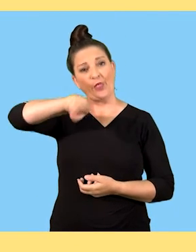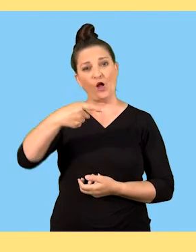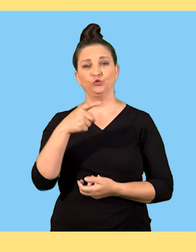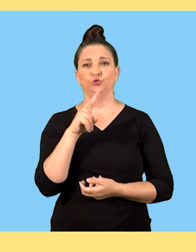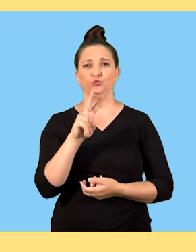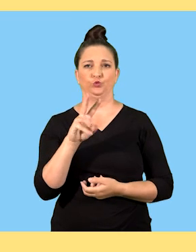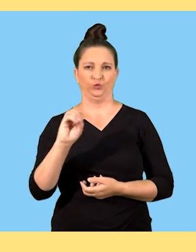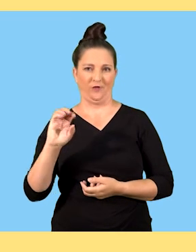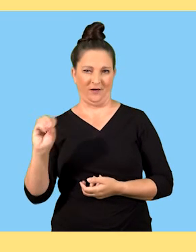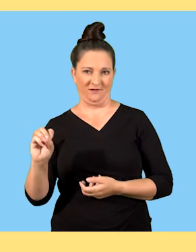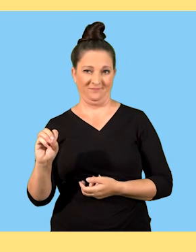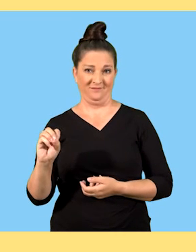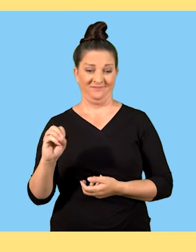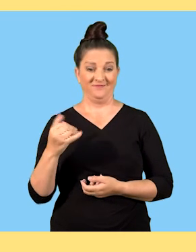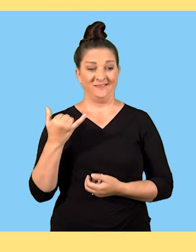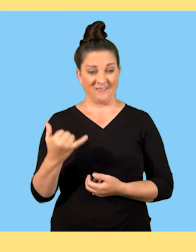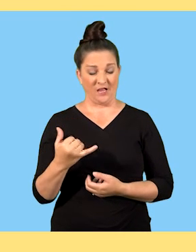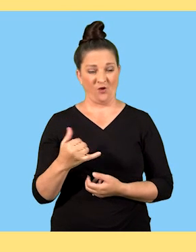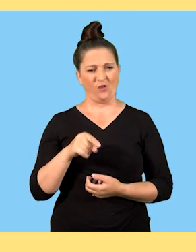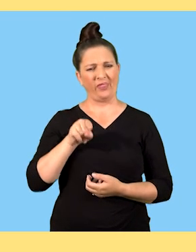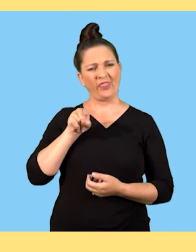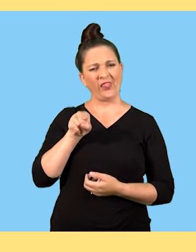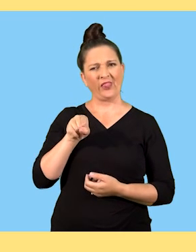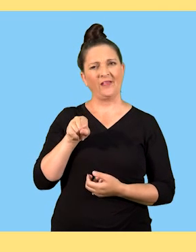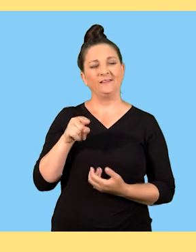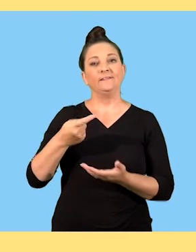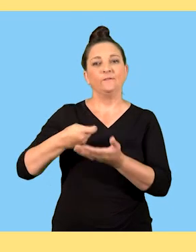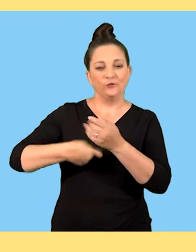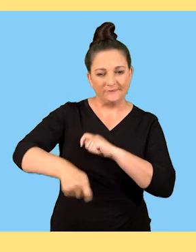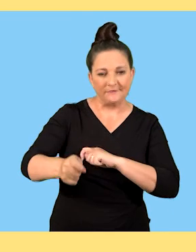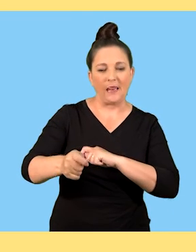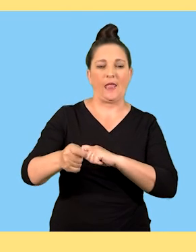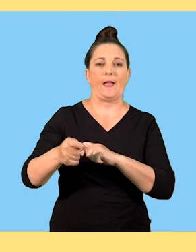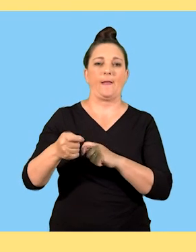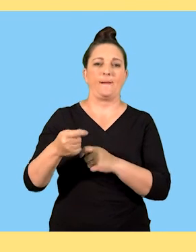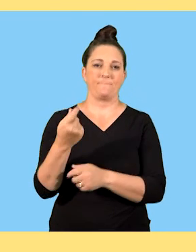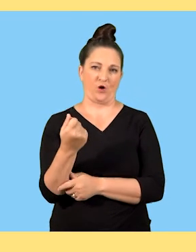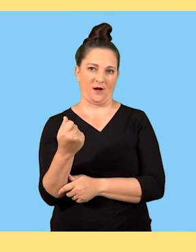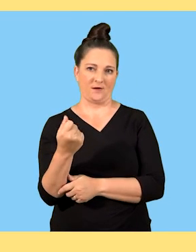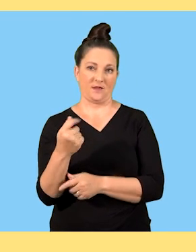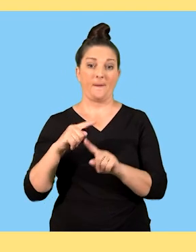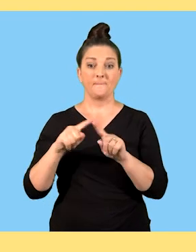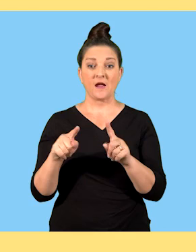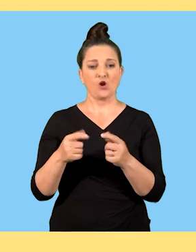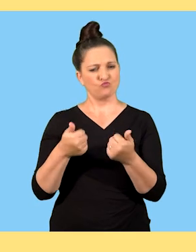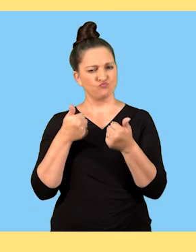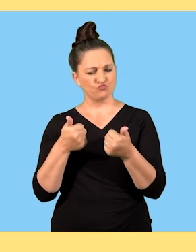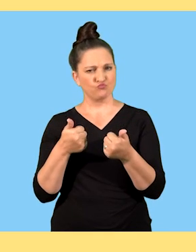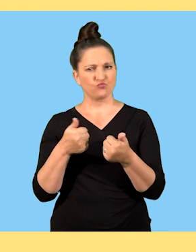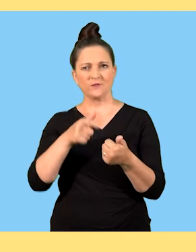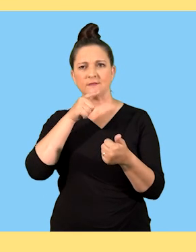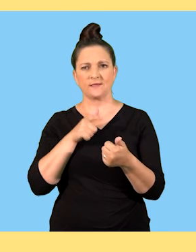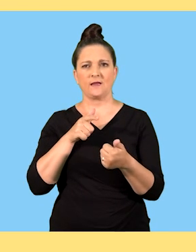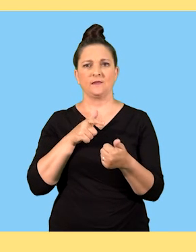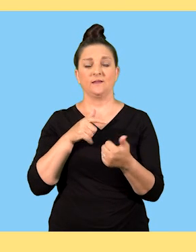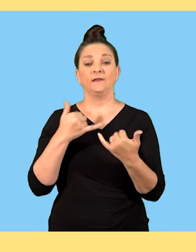which has to do now with the selling price of the goods that we returned. But we are told that the business uses